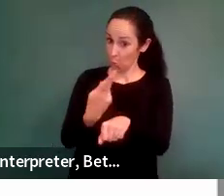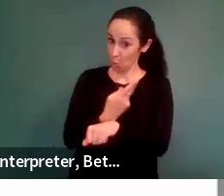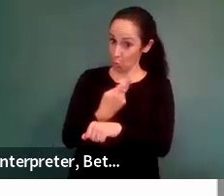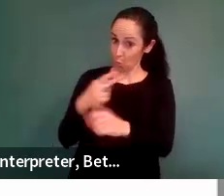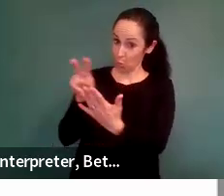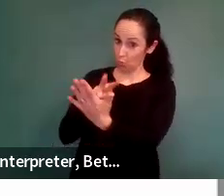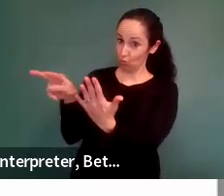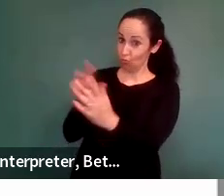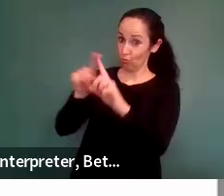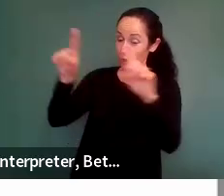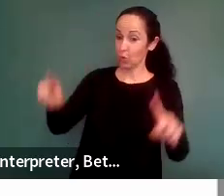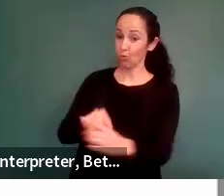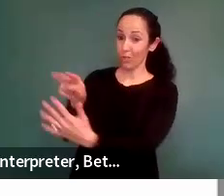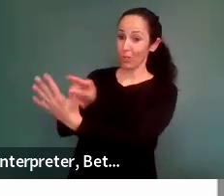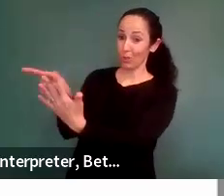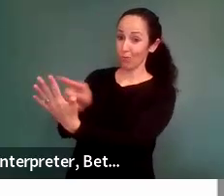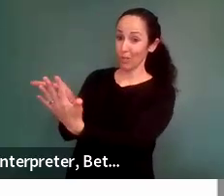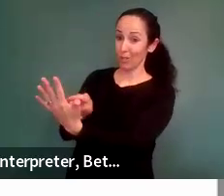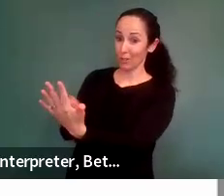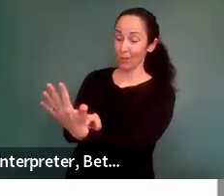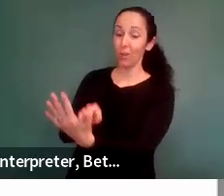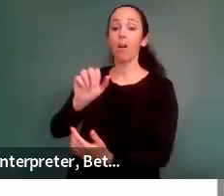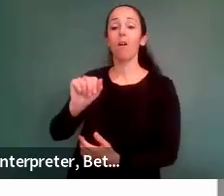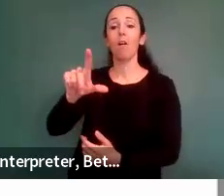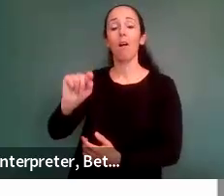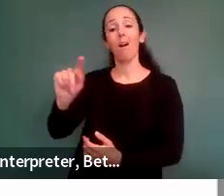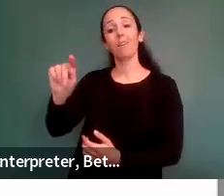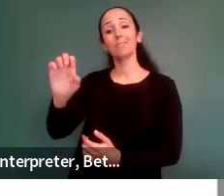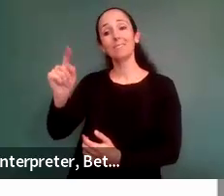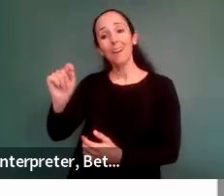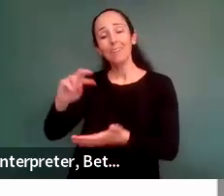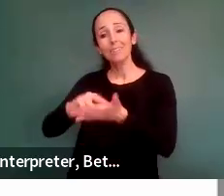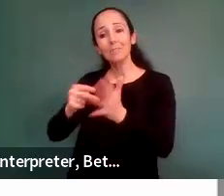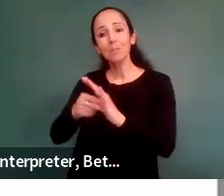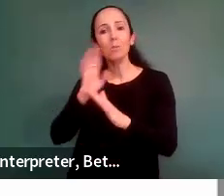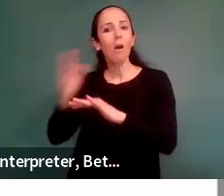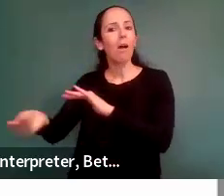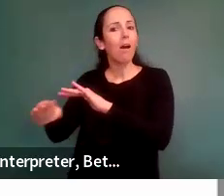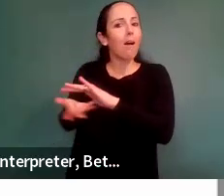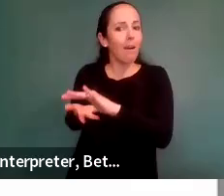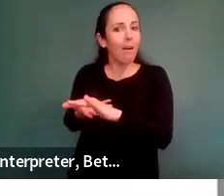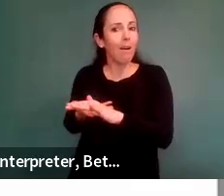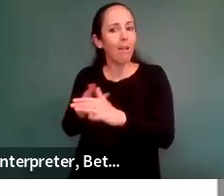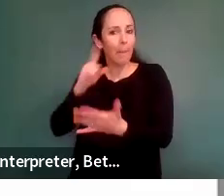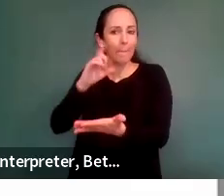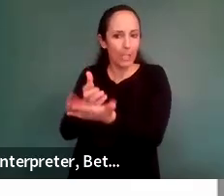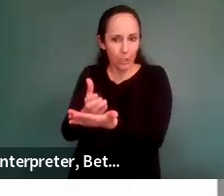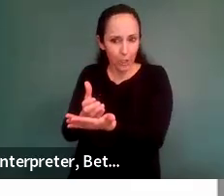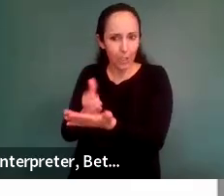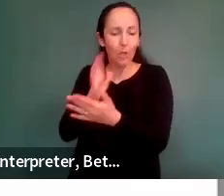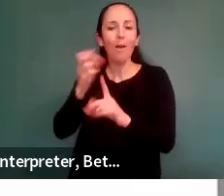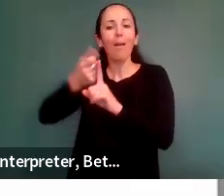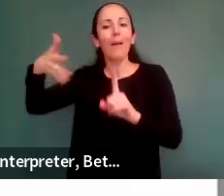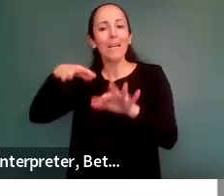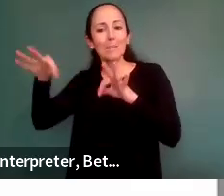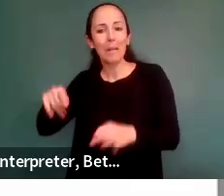with visual impairments is to be able to understand the significance and the meaning of any graphics